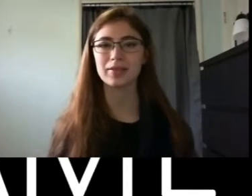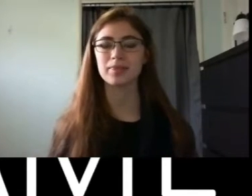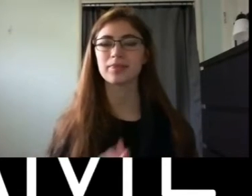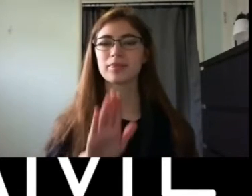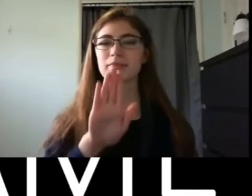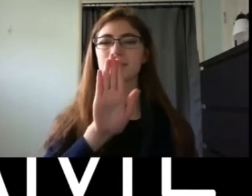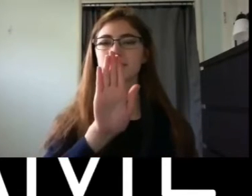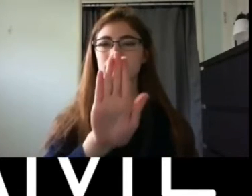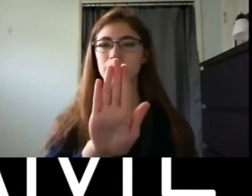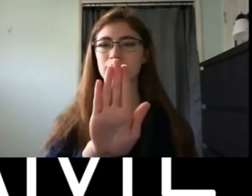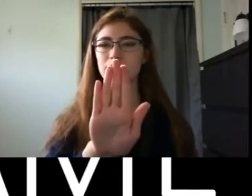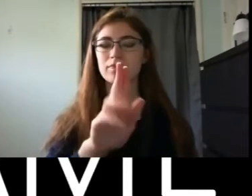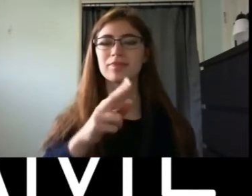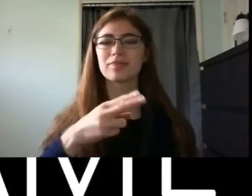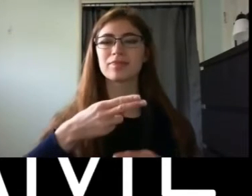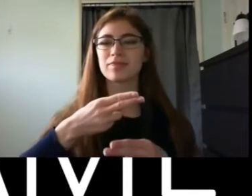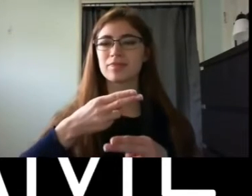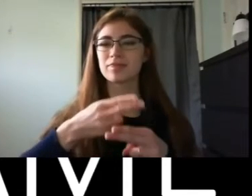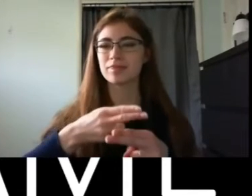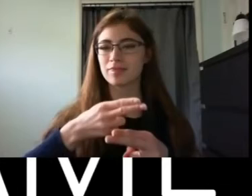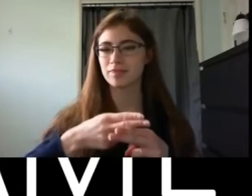Good.